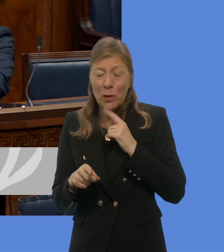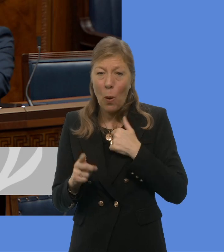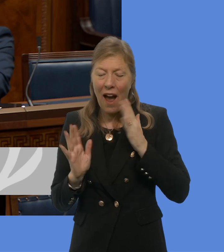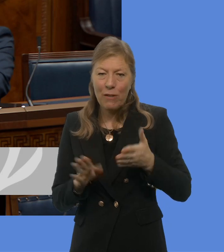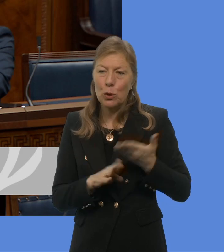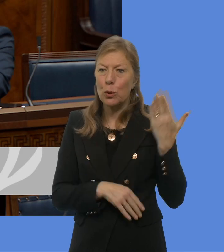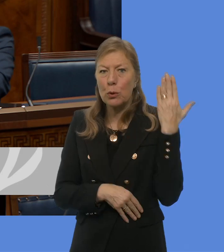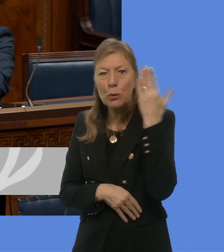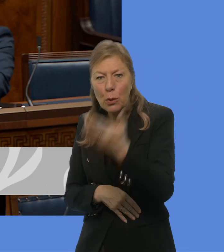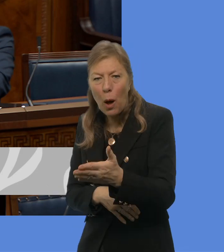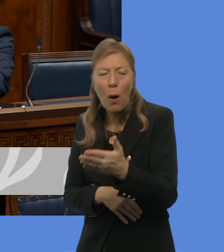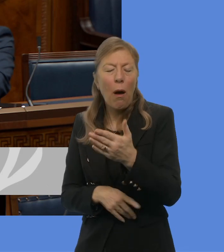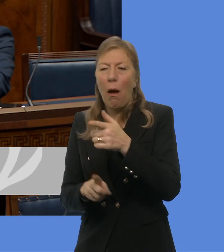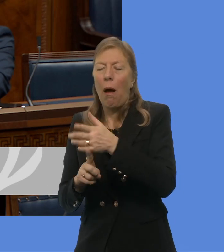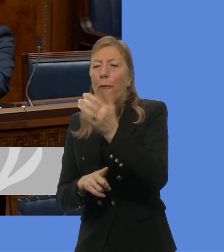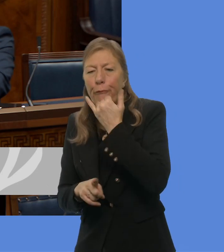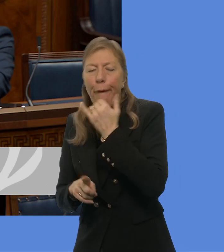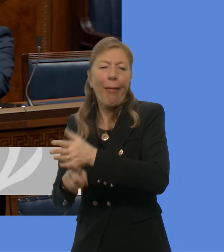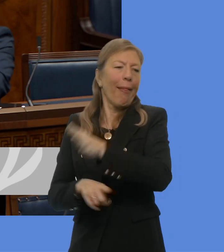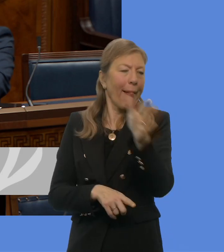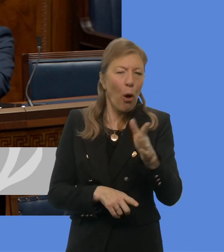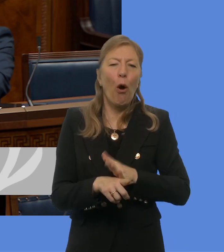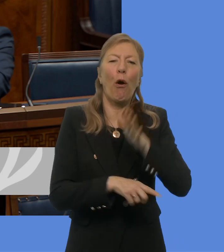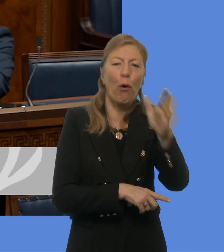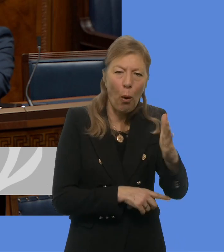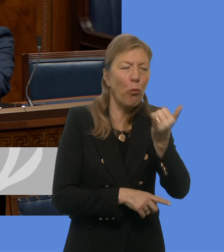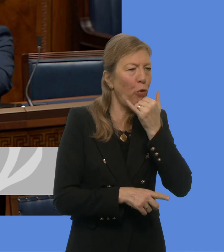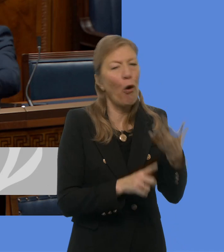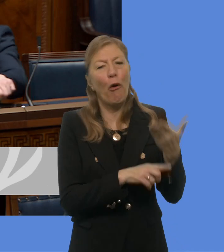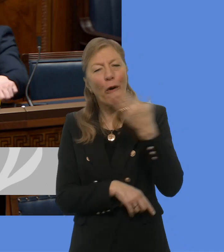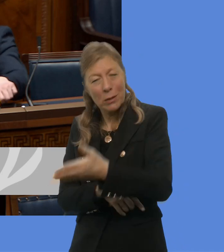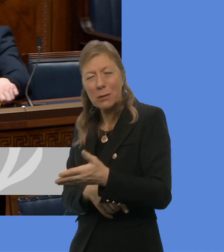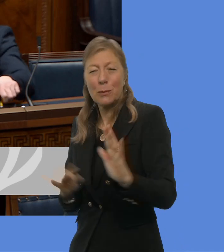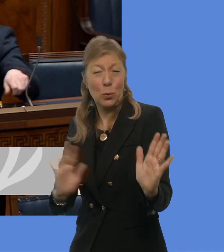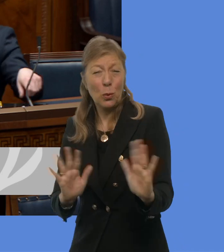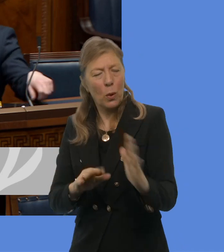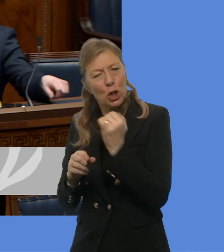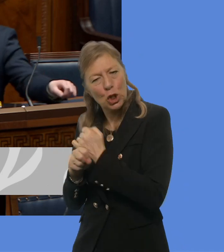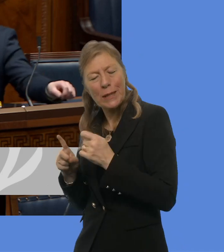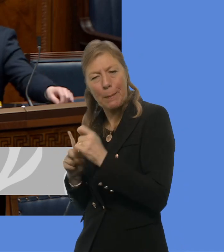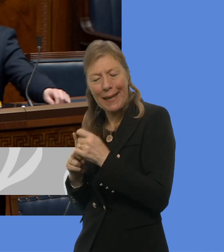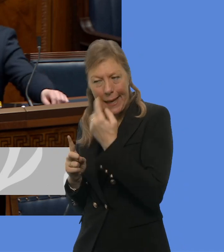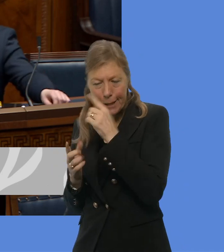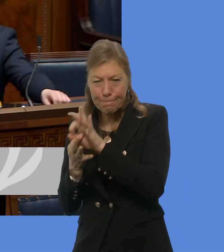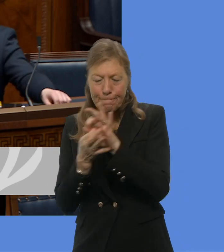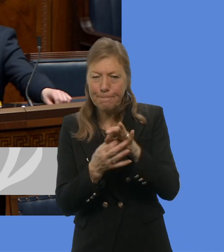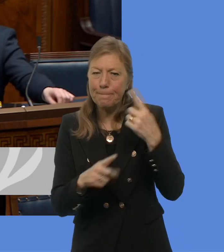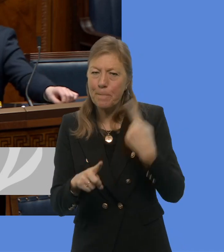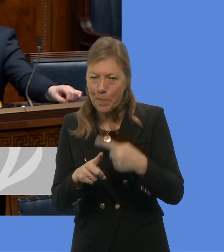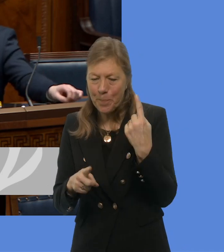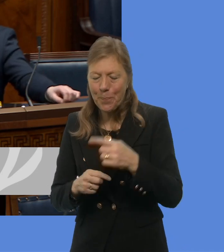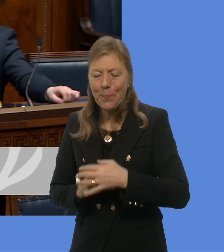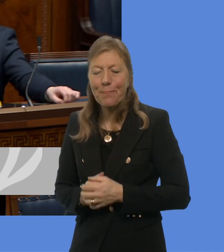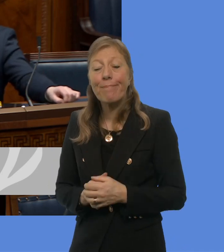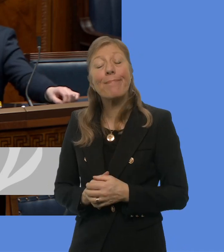trips to other hospitals. More broadly, in terms of maximising the capacity of these hospitals, absolutely. I'm with